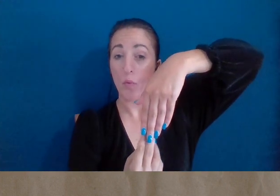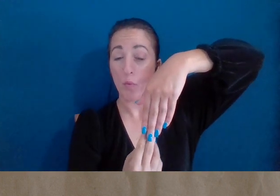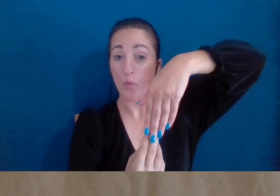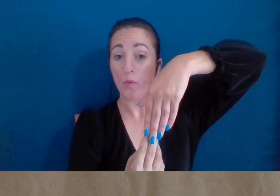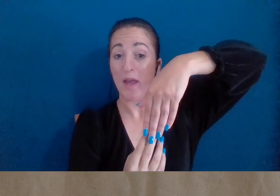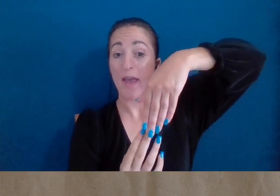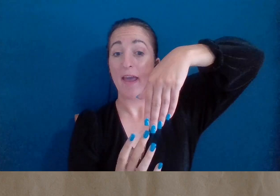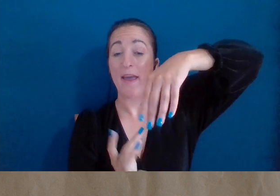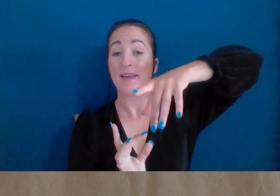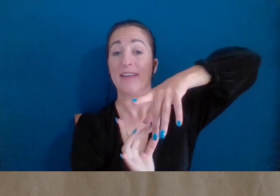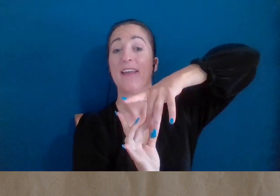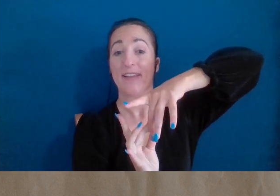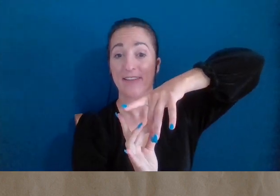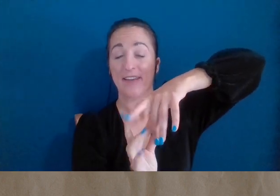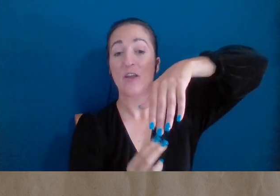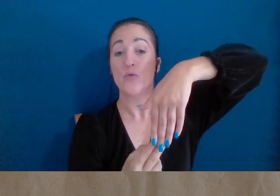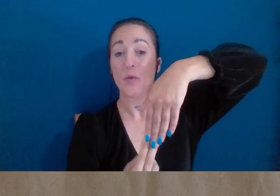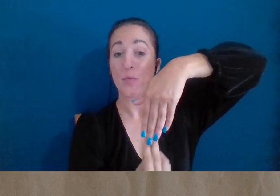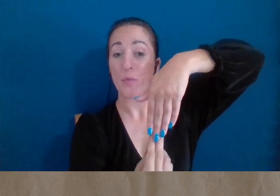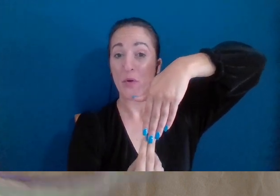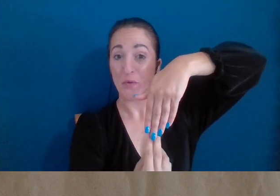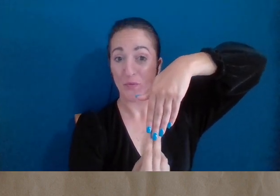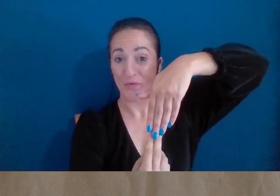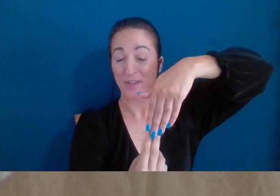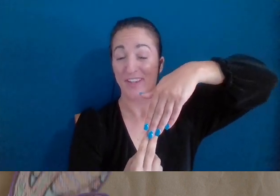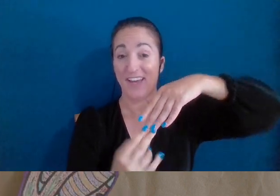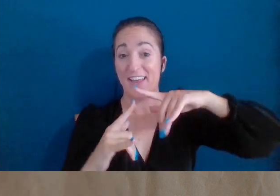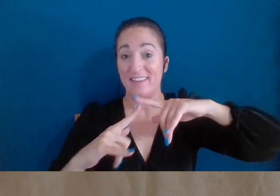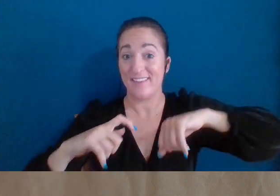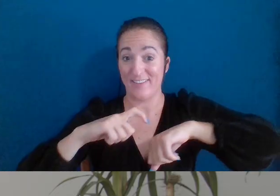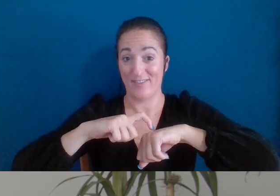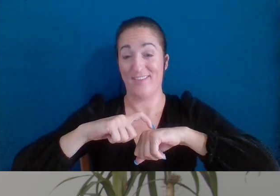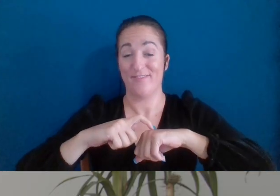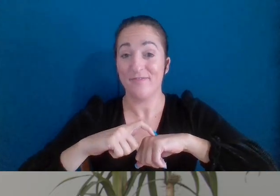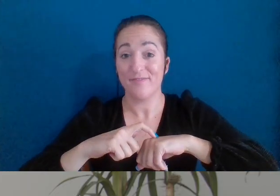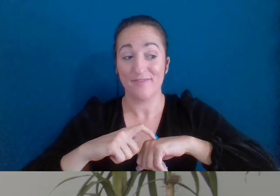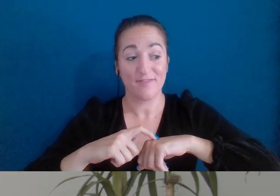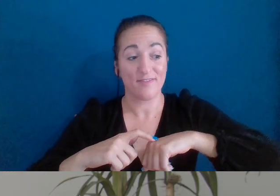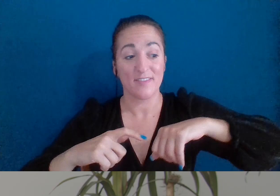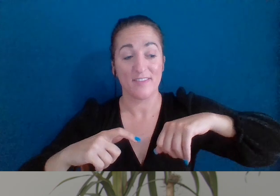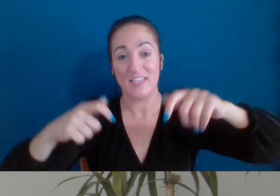So it's connected, but now I can move it.